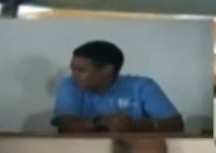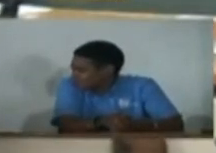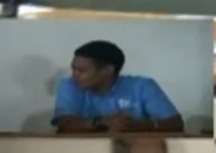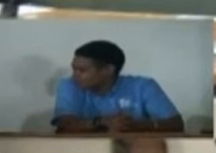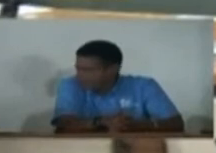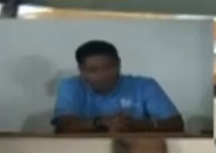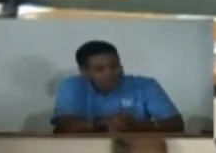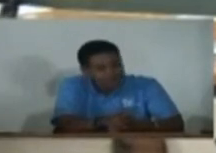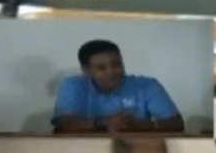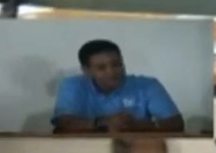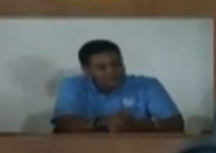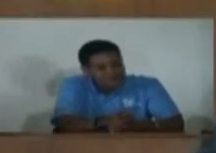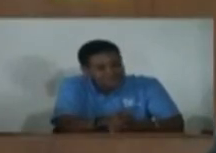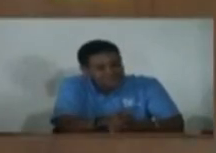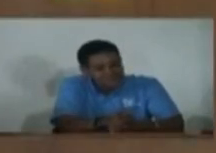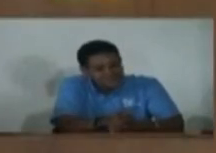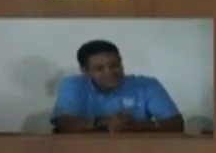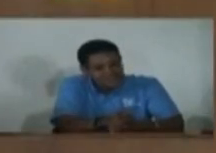In fact, I had it yesterday, so I'm